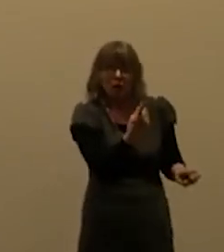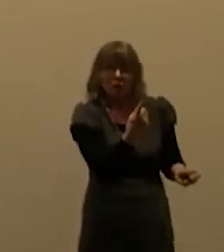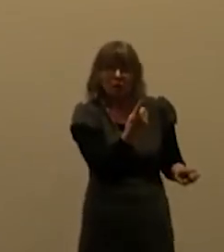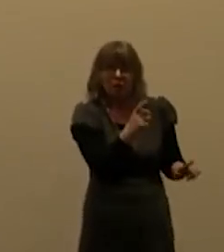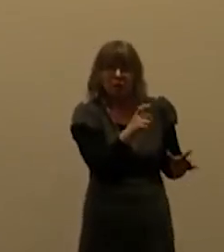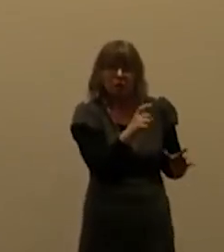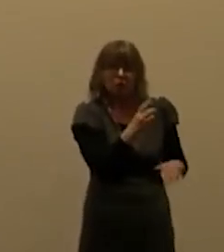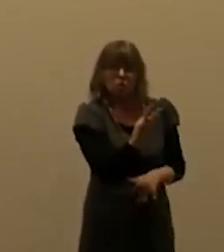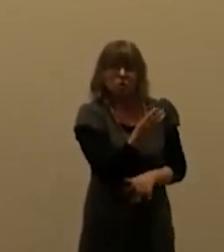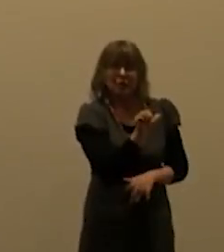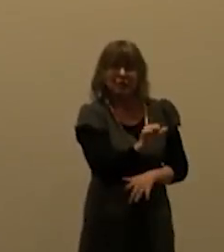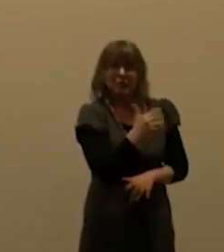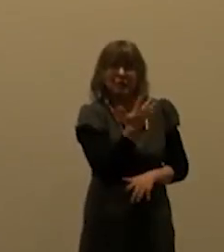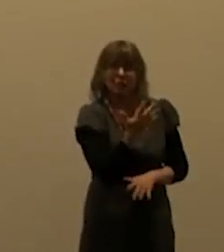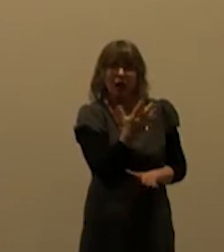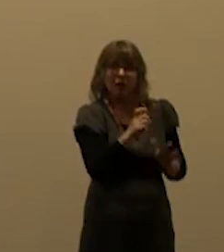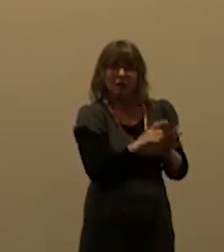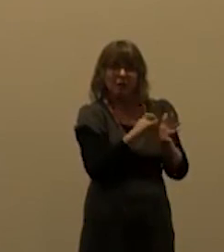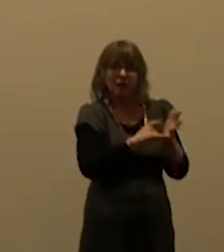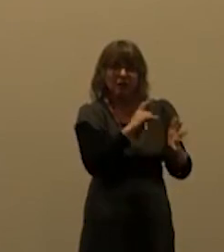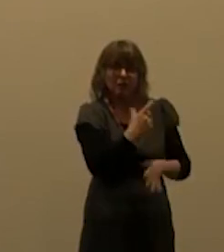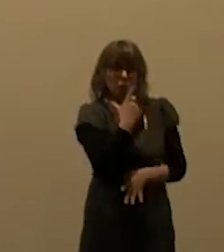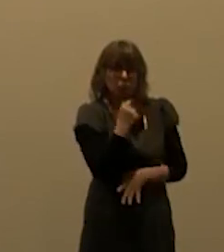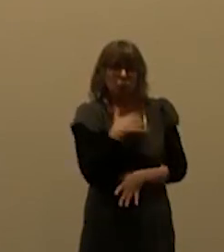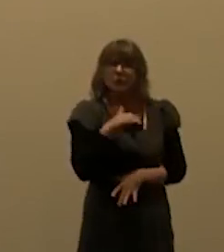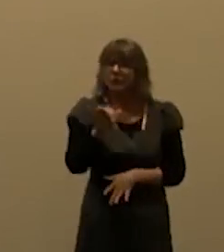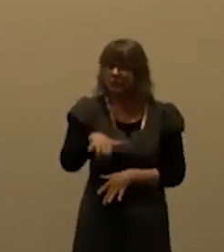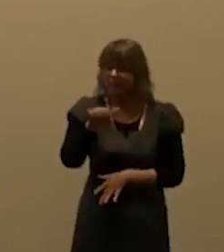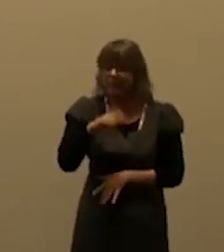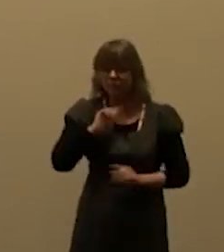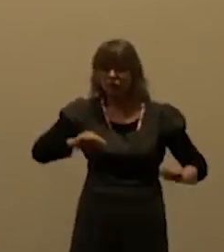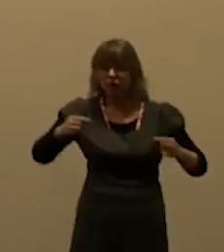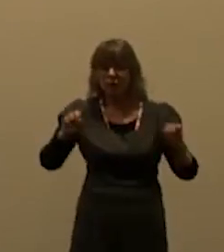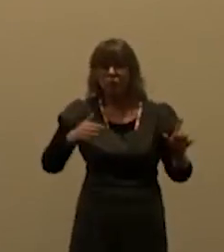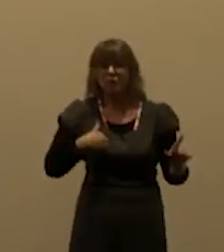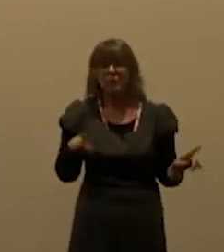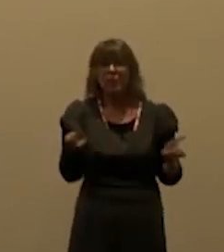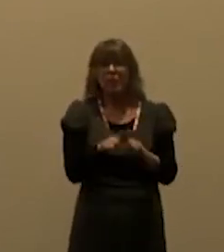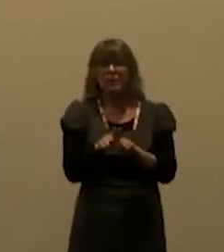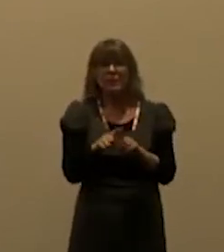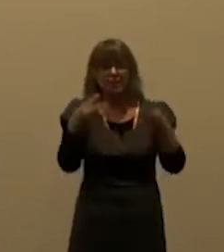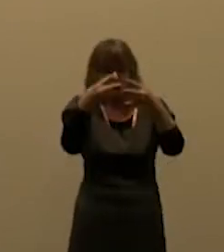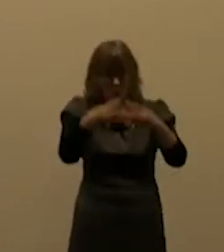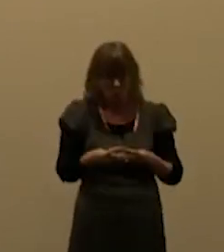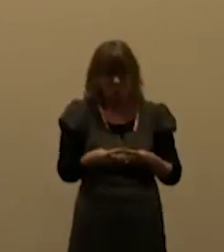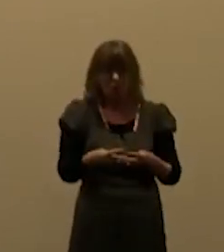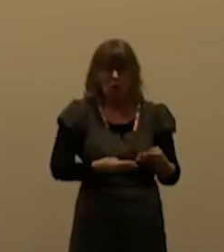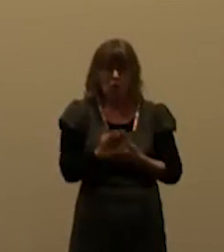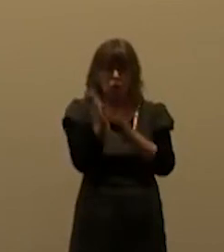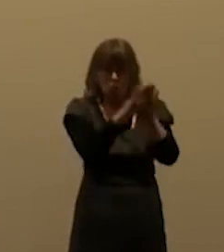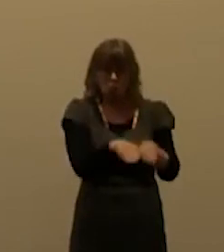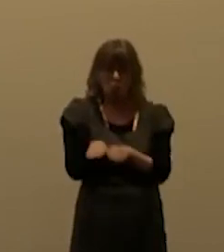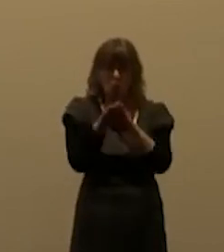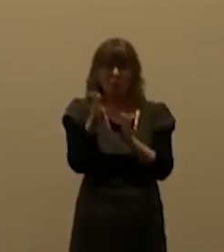S365 DSC? So you could. But the challenge there is you'd have to have the same config across all of them. But again, in an